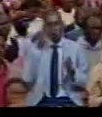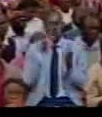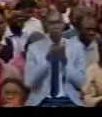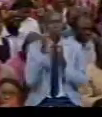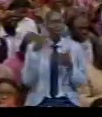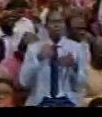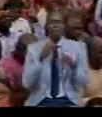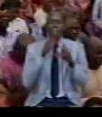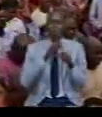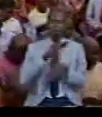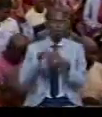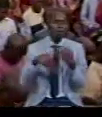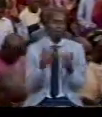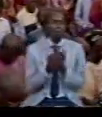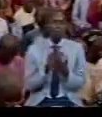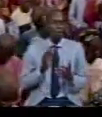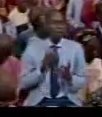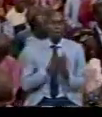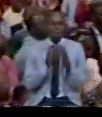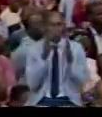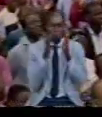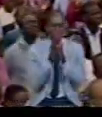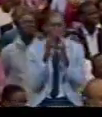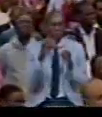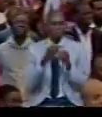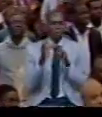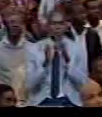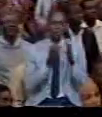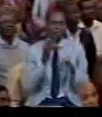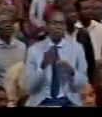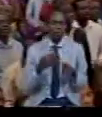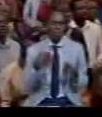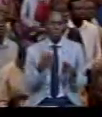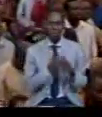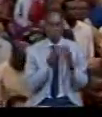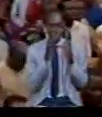these prayers. In Jesus' name we pray.